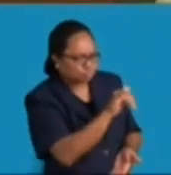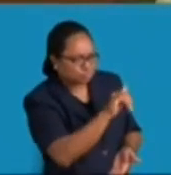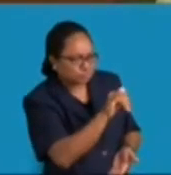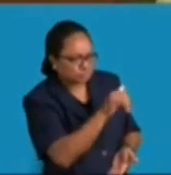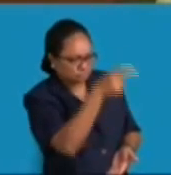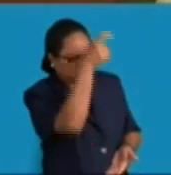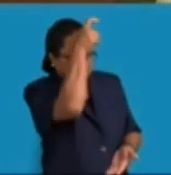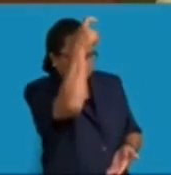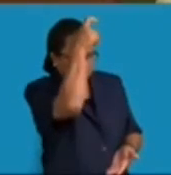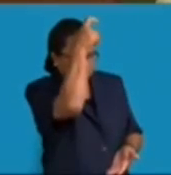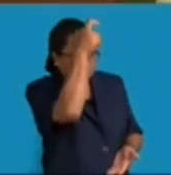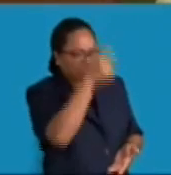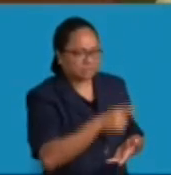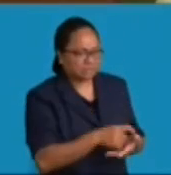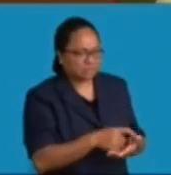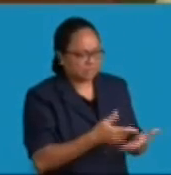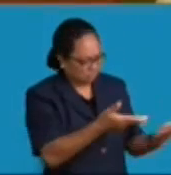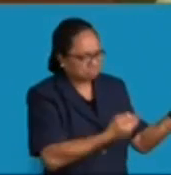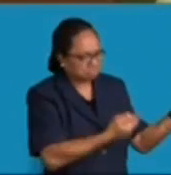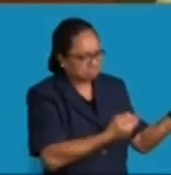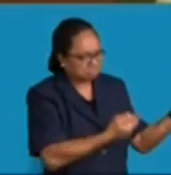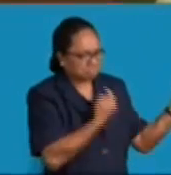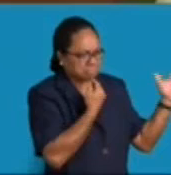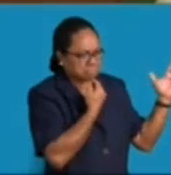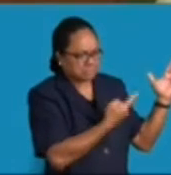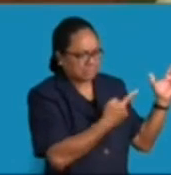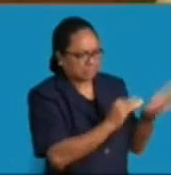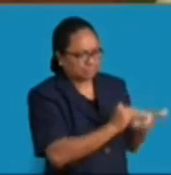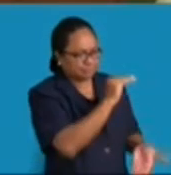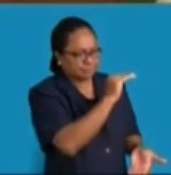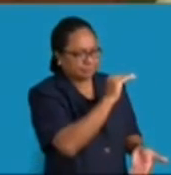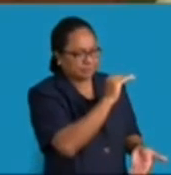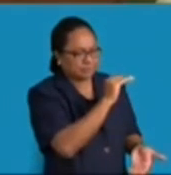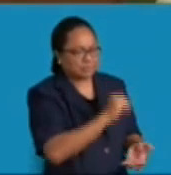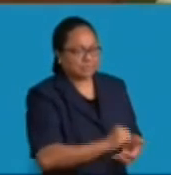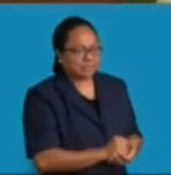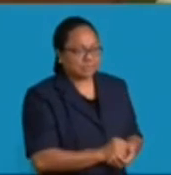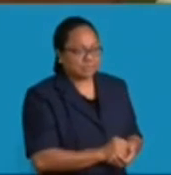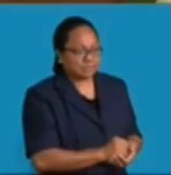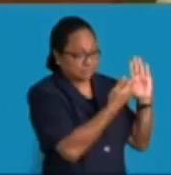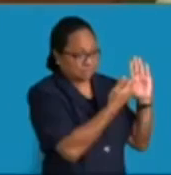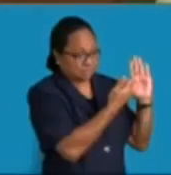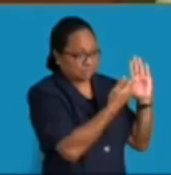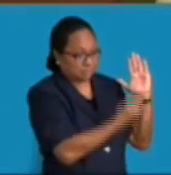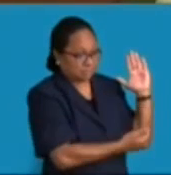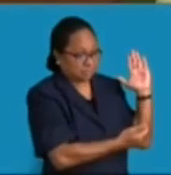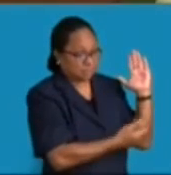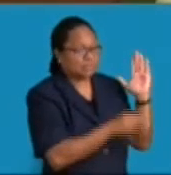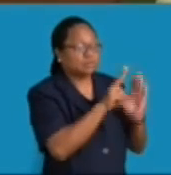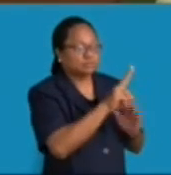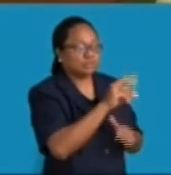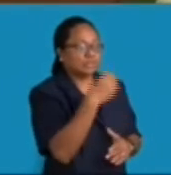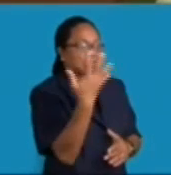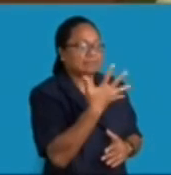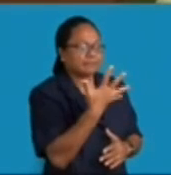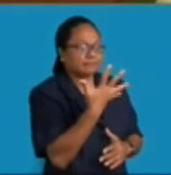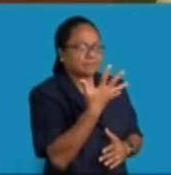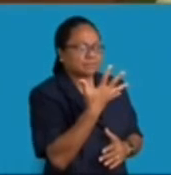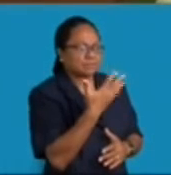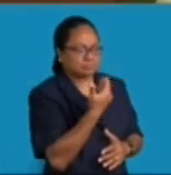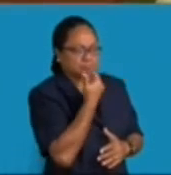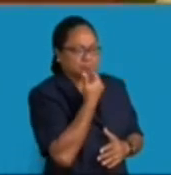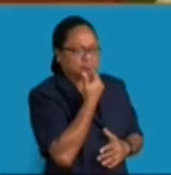increase? Because I'm reading it differently here. This is the figures for 2015.